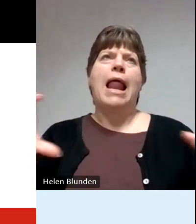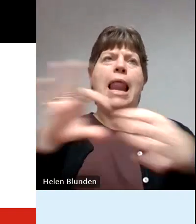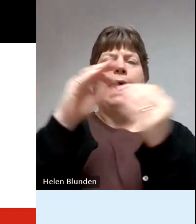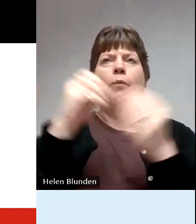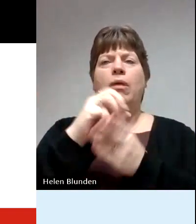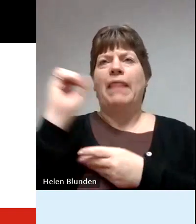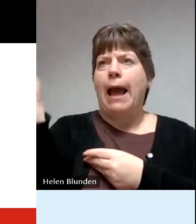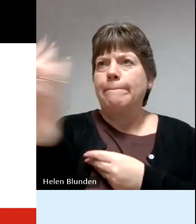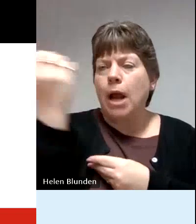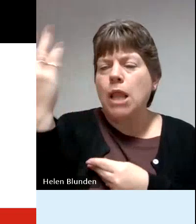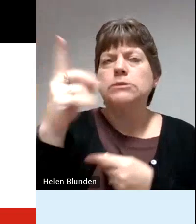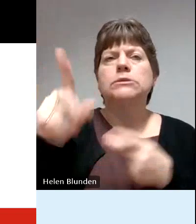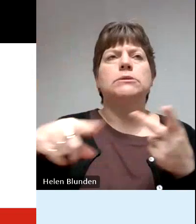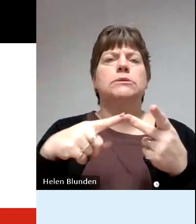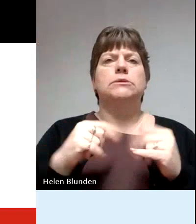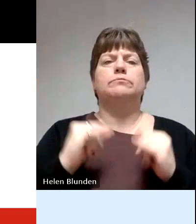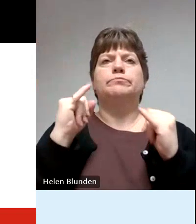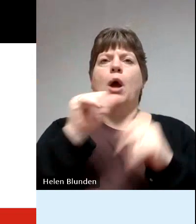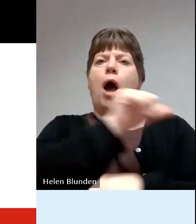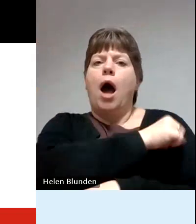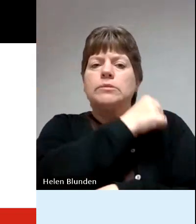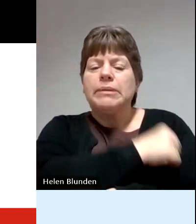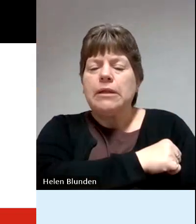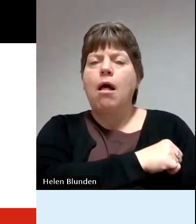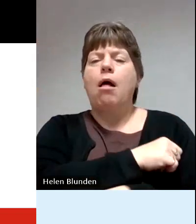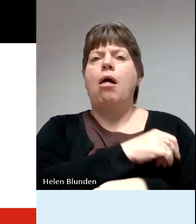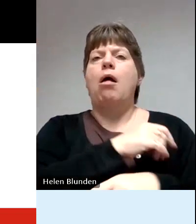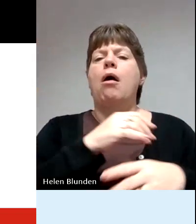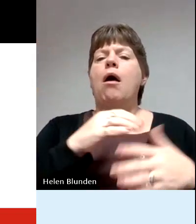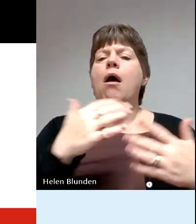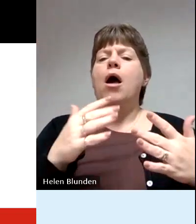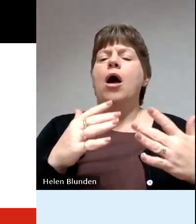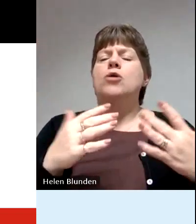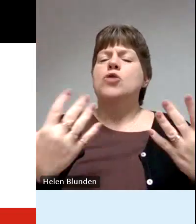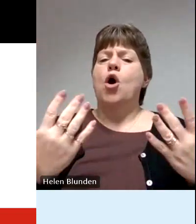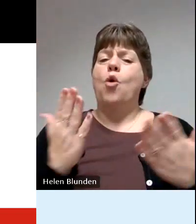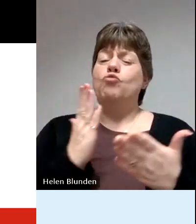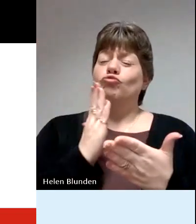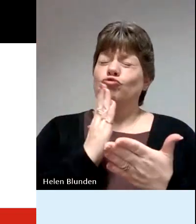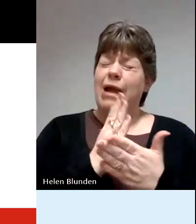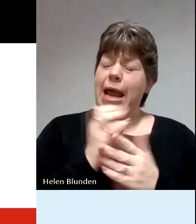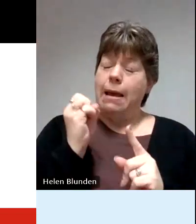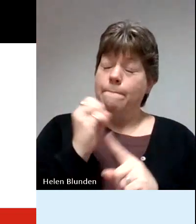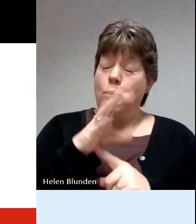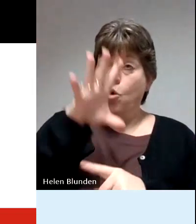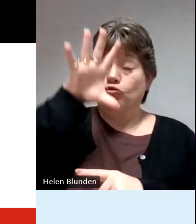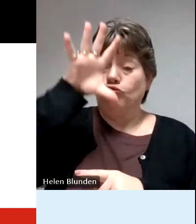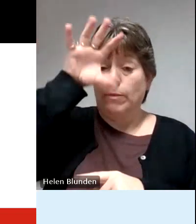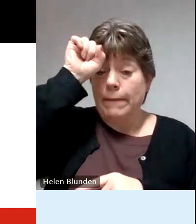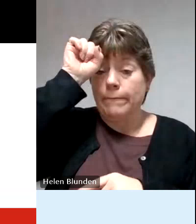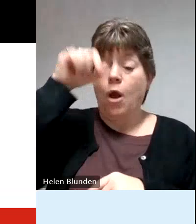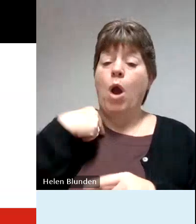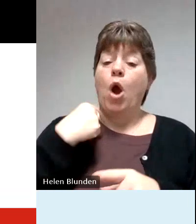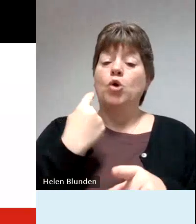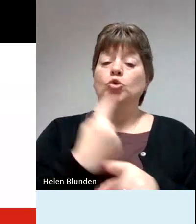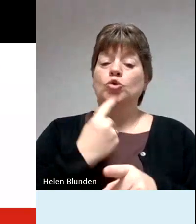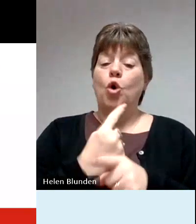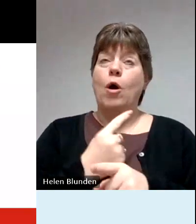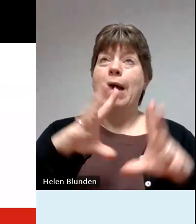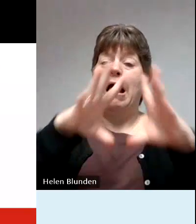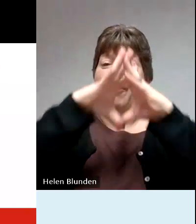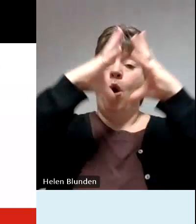and acute hospitals and things. And so it's really important to remember that we're talking here about the